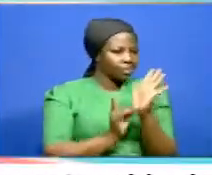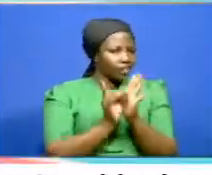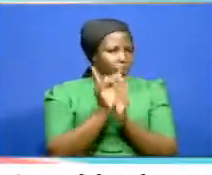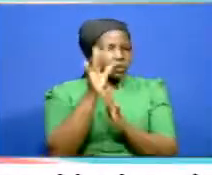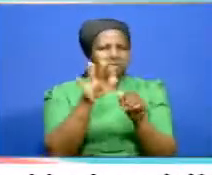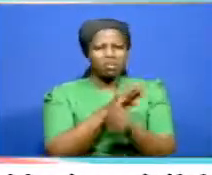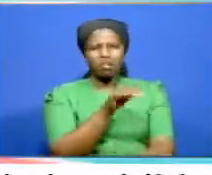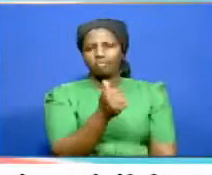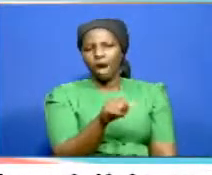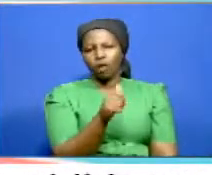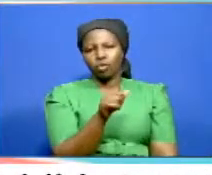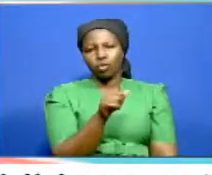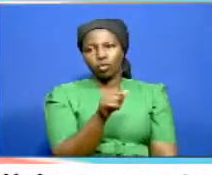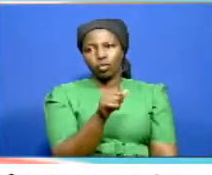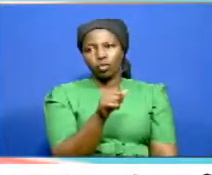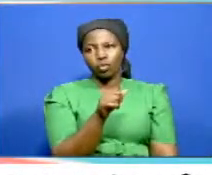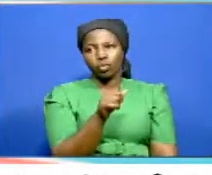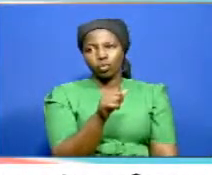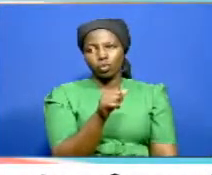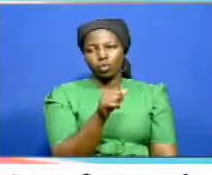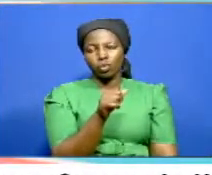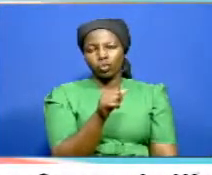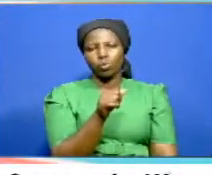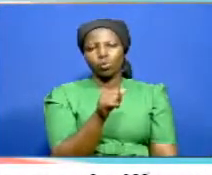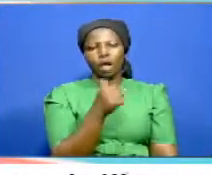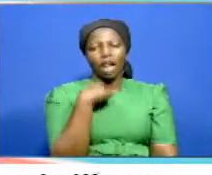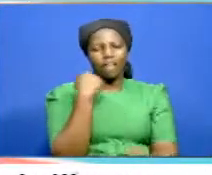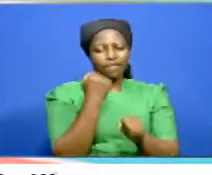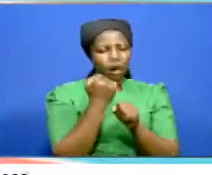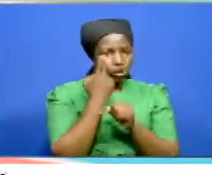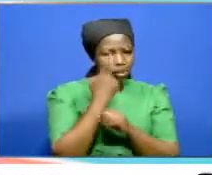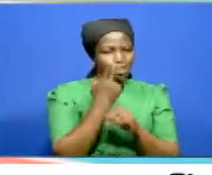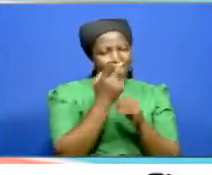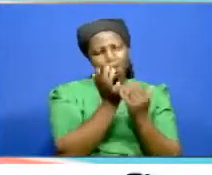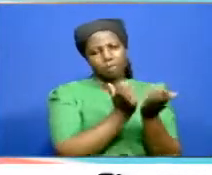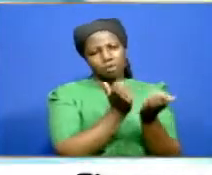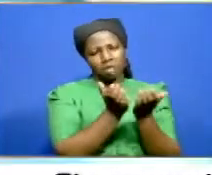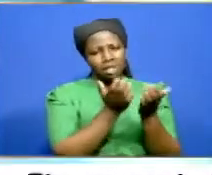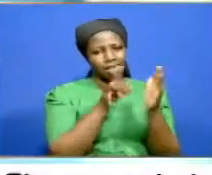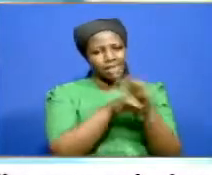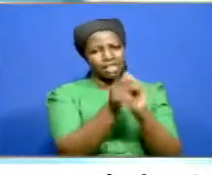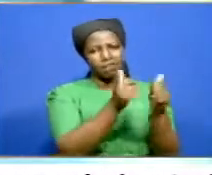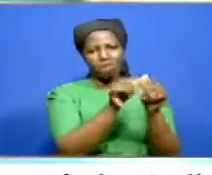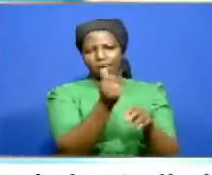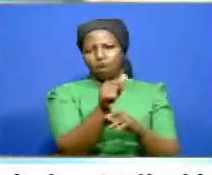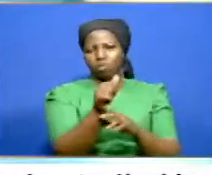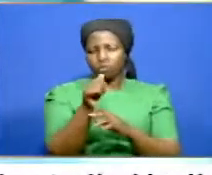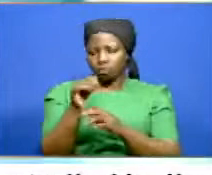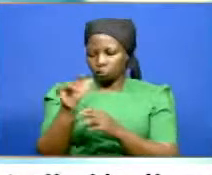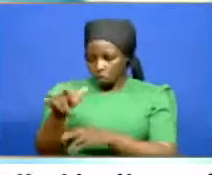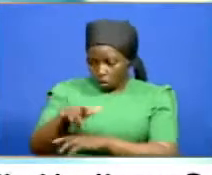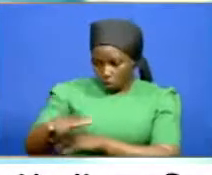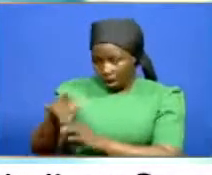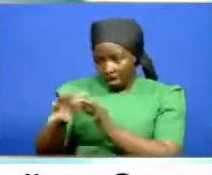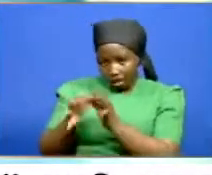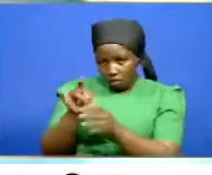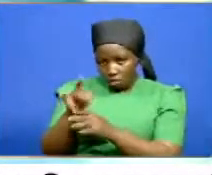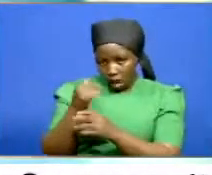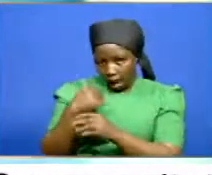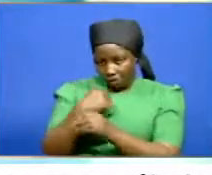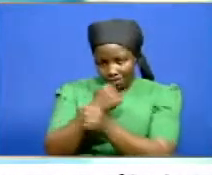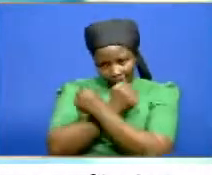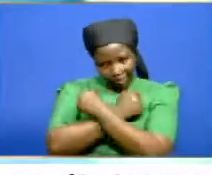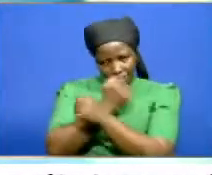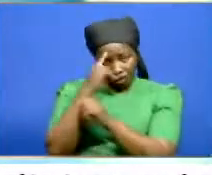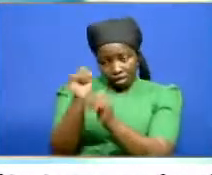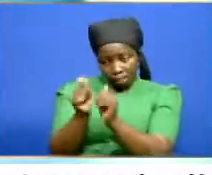you know, looking at sports from a business perspective in Kenya? I think locally it's all about passion. If you have passion for the game, if you have passion, you want to change the way